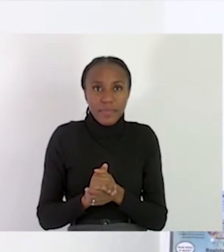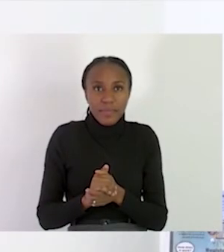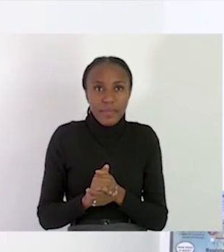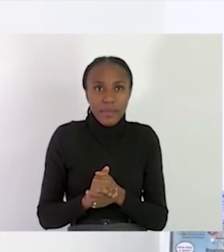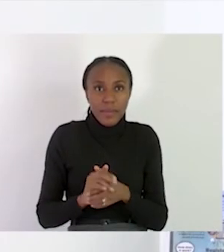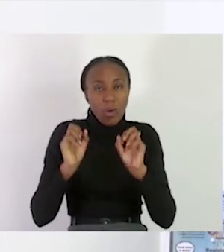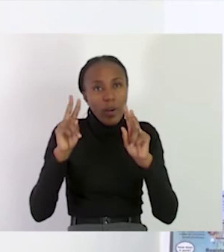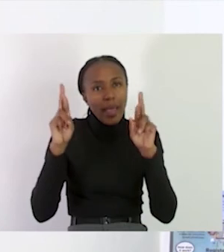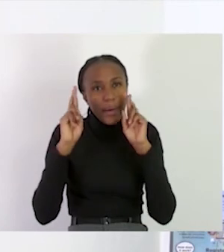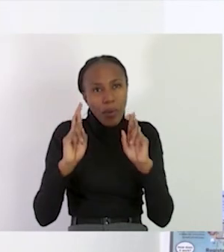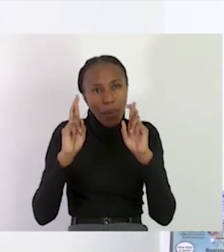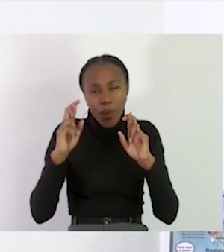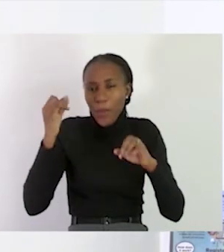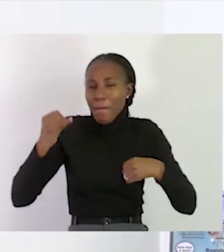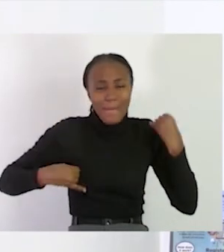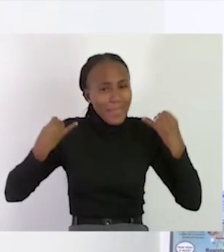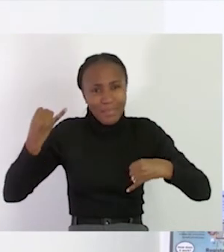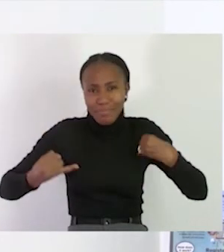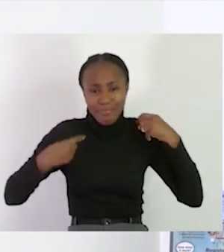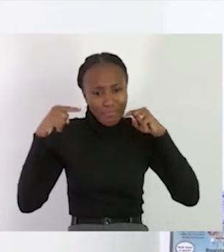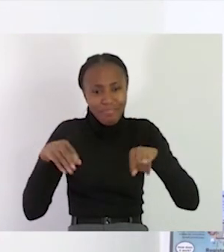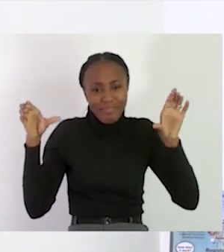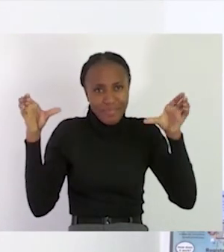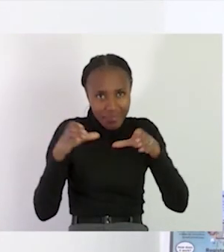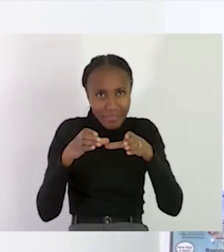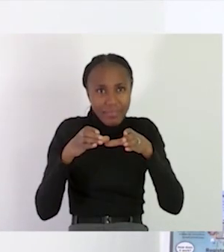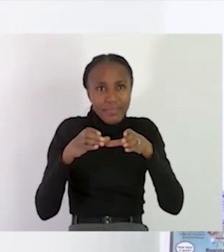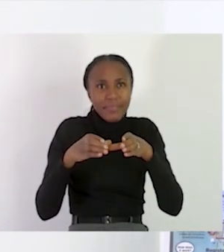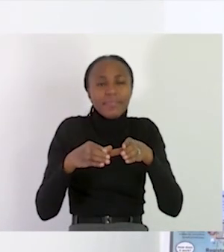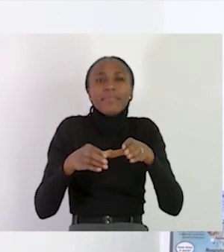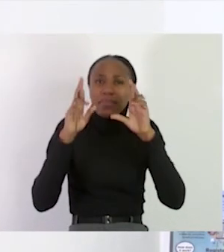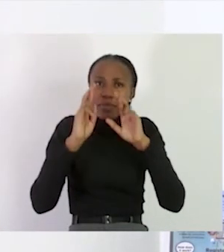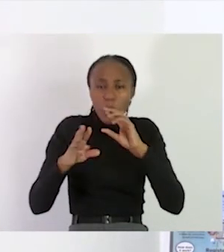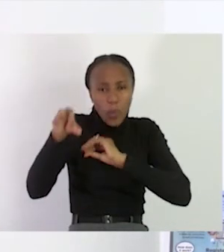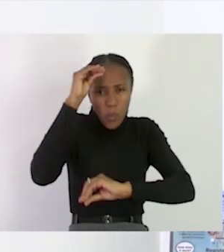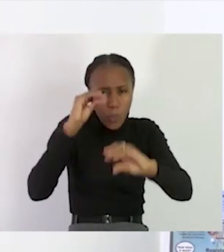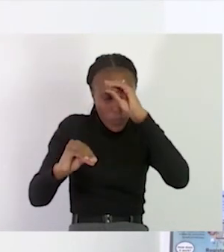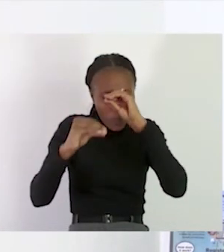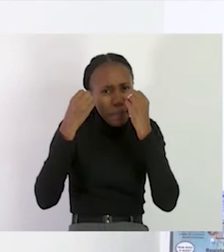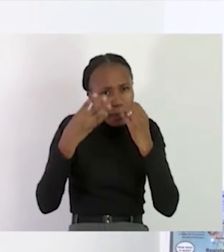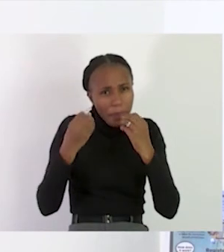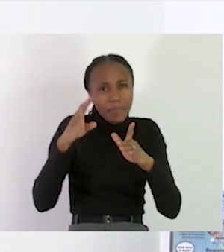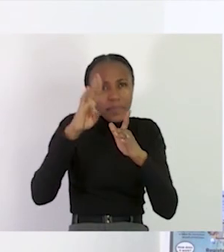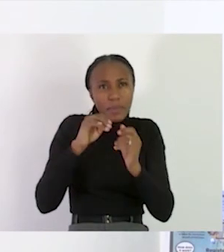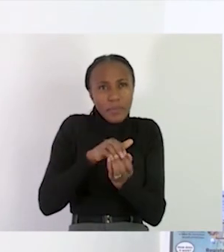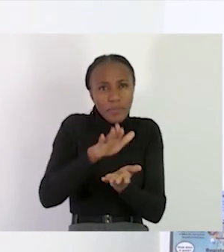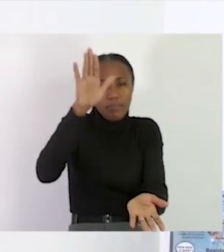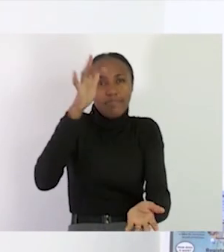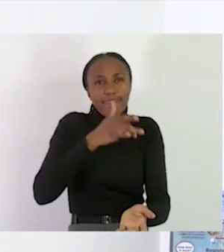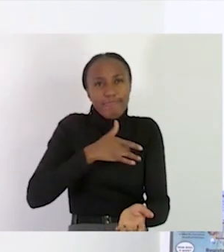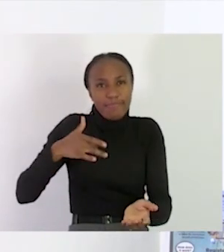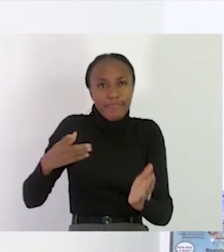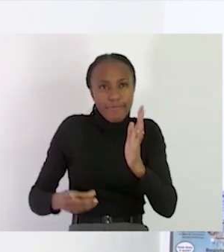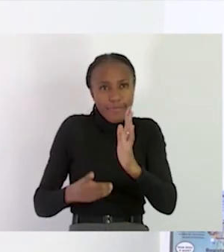Okay, I so hope that you have enjoyed this lesson and that you have learned a lot about puberty and sexual